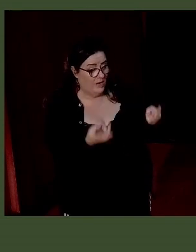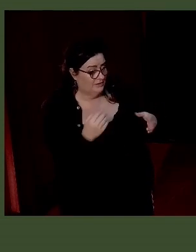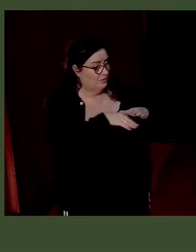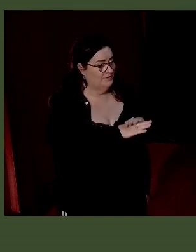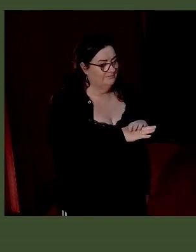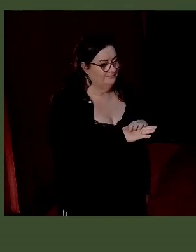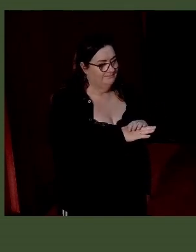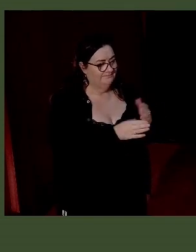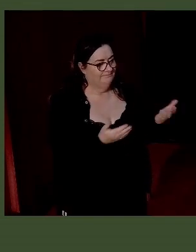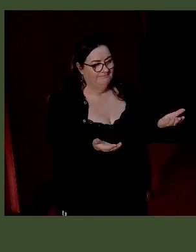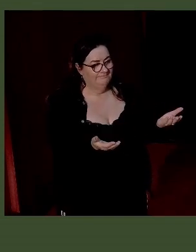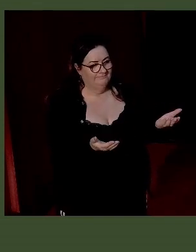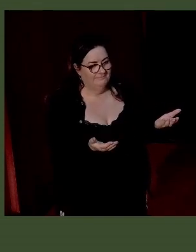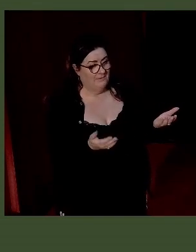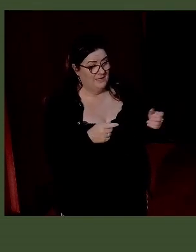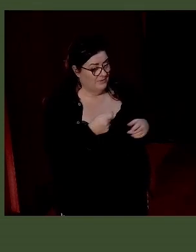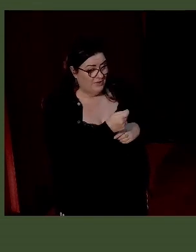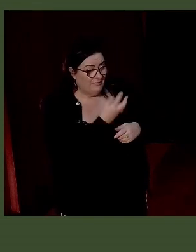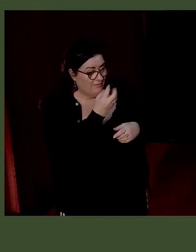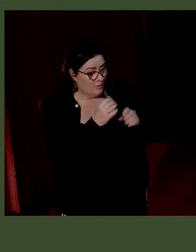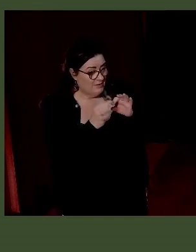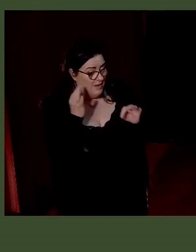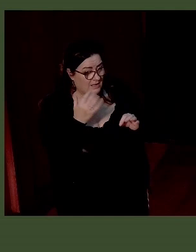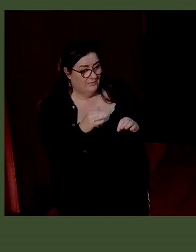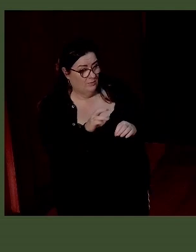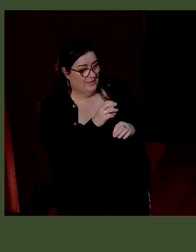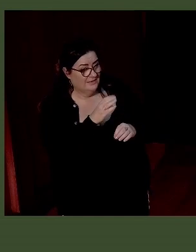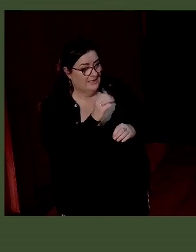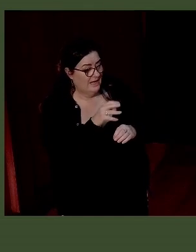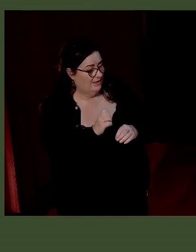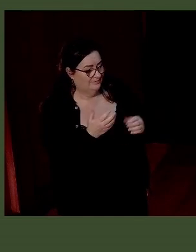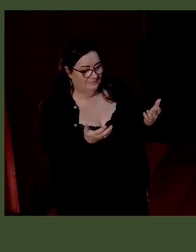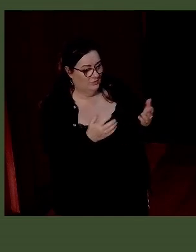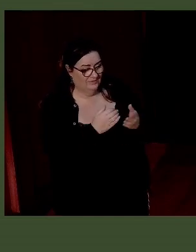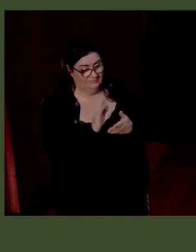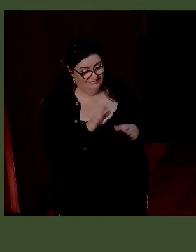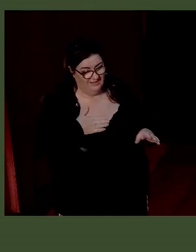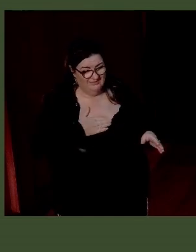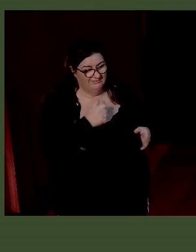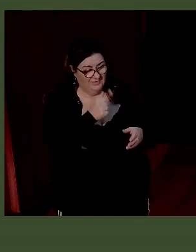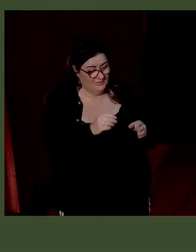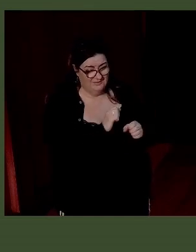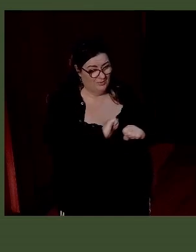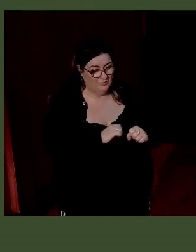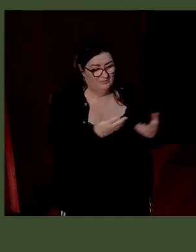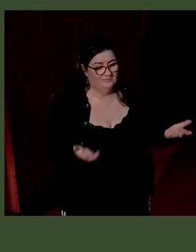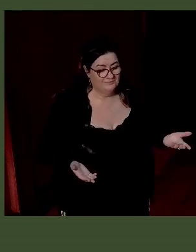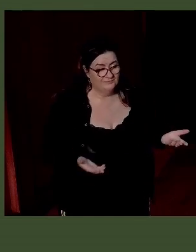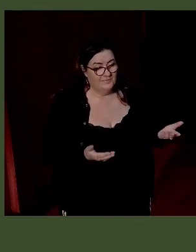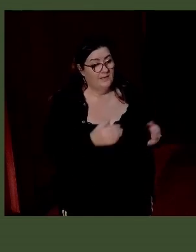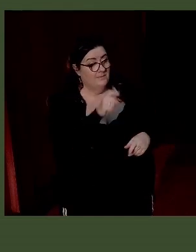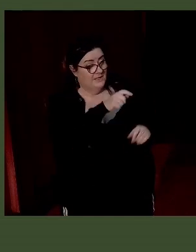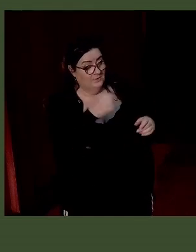admitted might have travelled up to 40 miles from West Clare were being turned away because there was no space for them. Residents who were